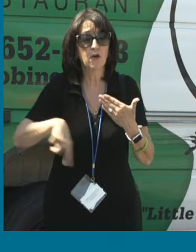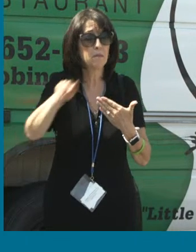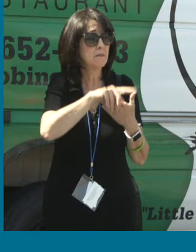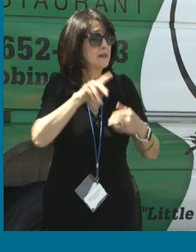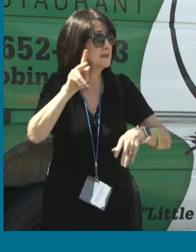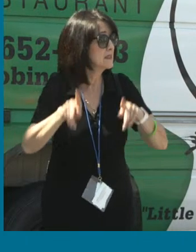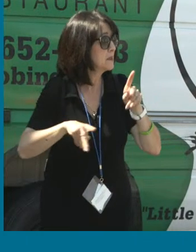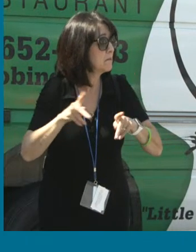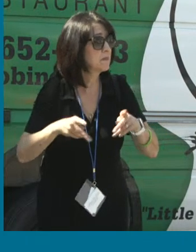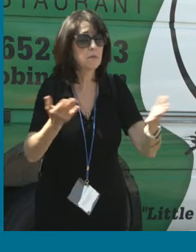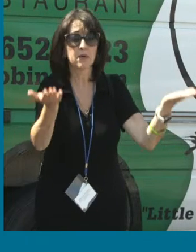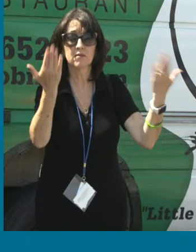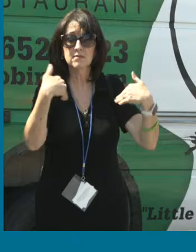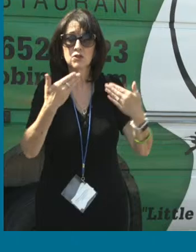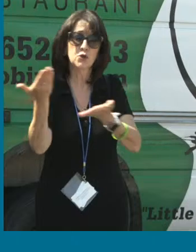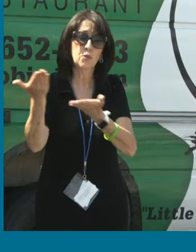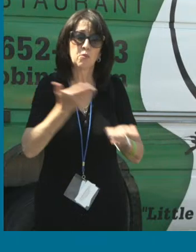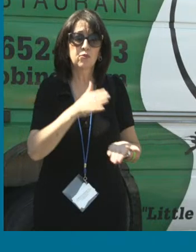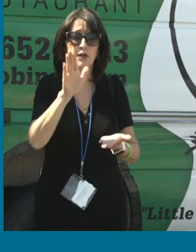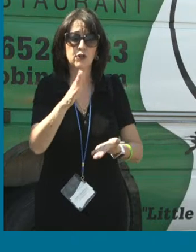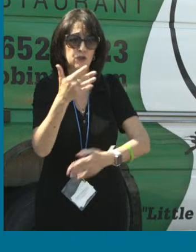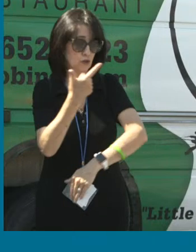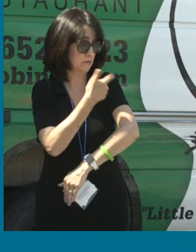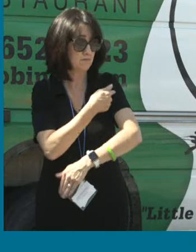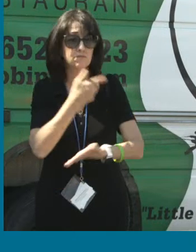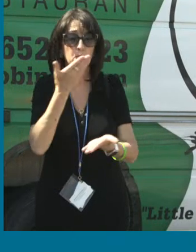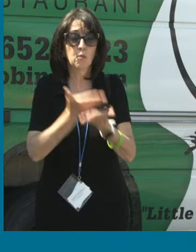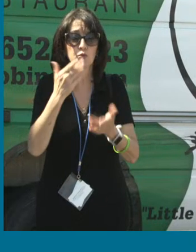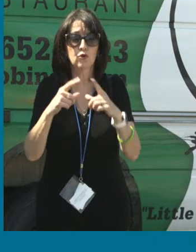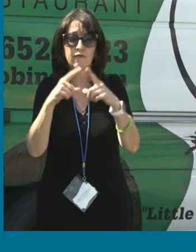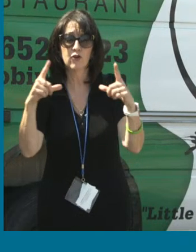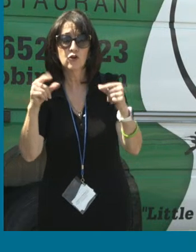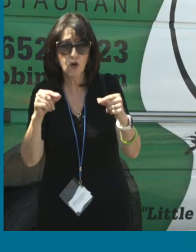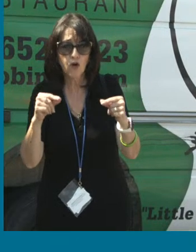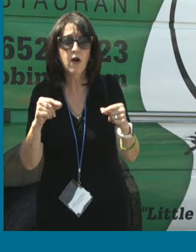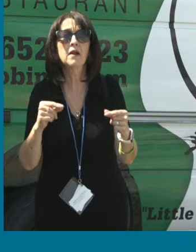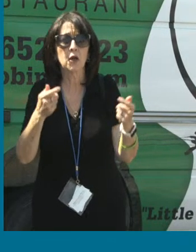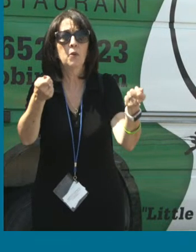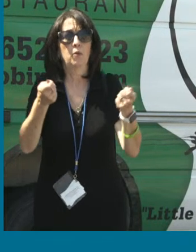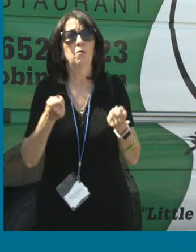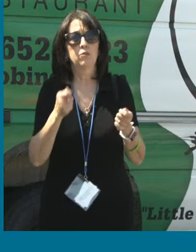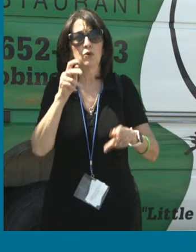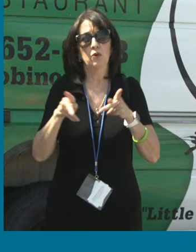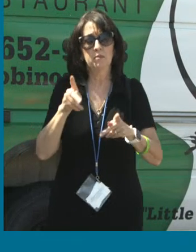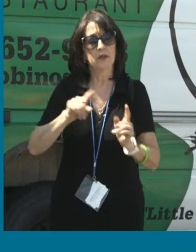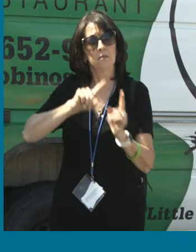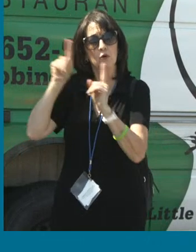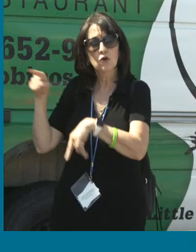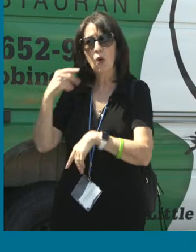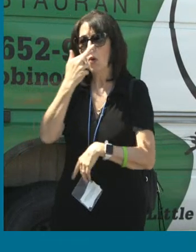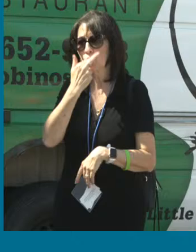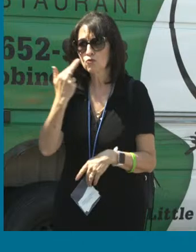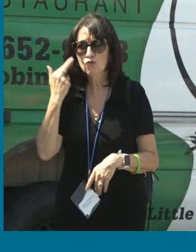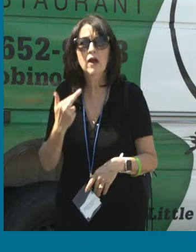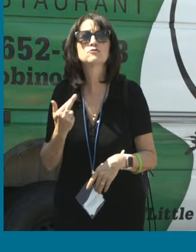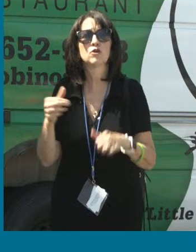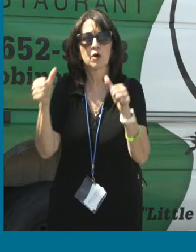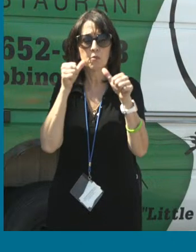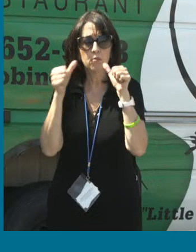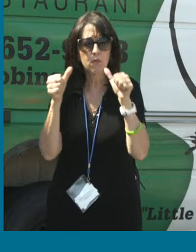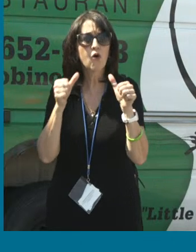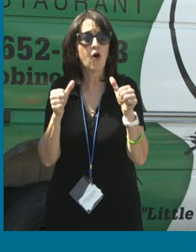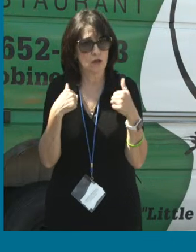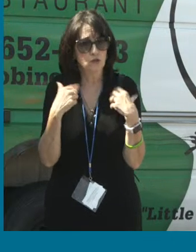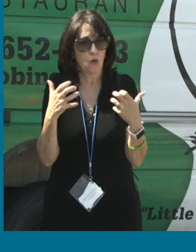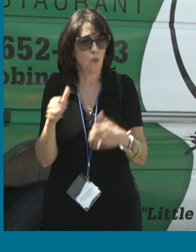bring their vaccination card, and importantly, just as importantly, helps to bring people back into these bars and restaurants and other